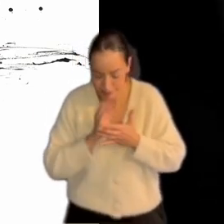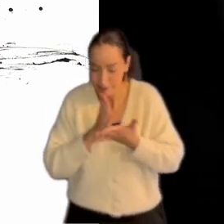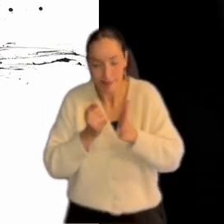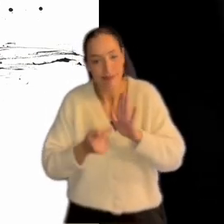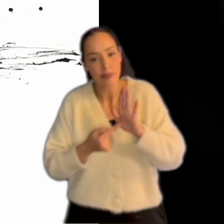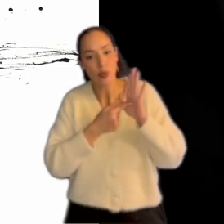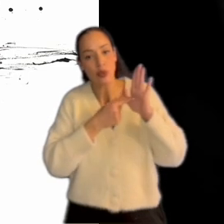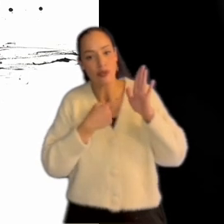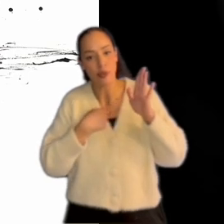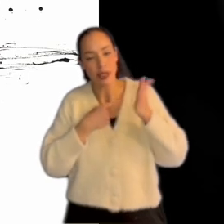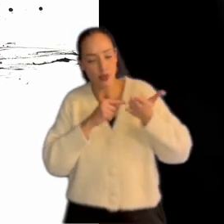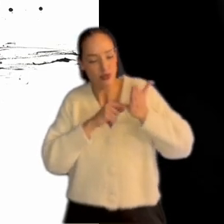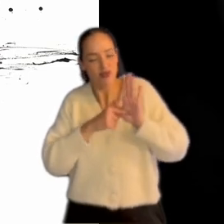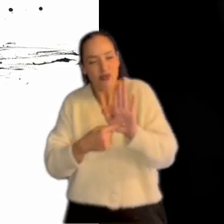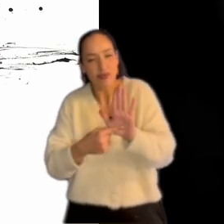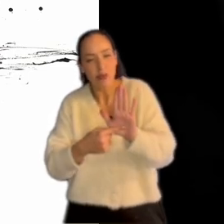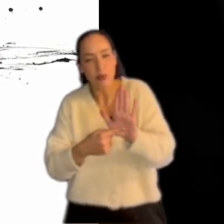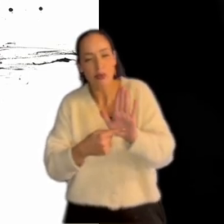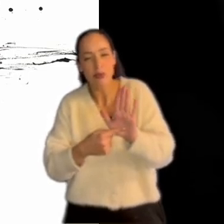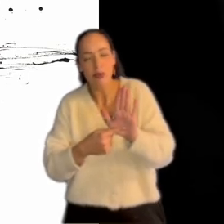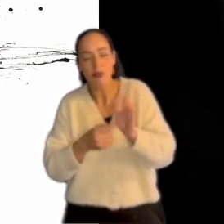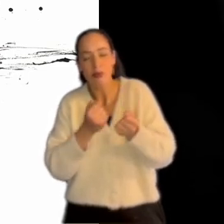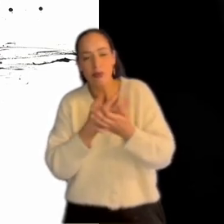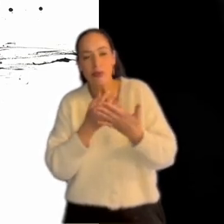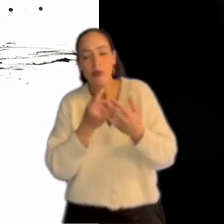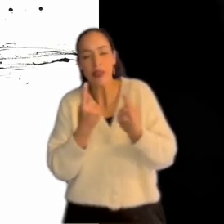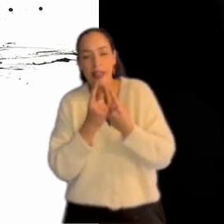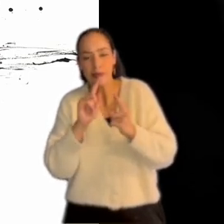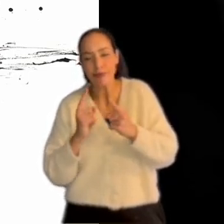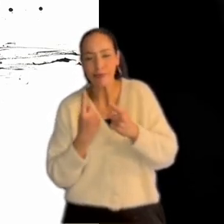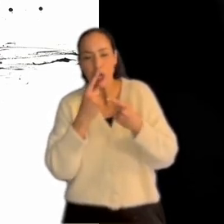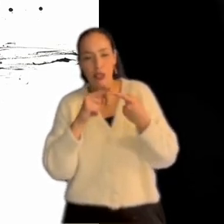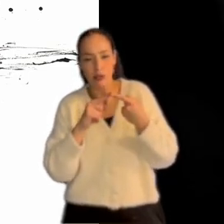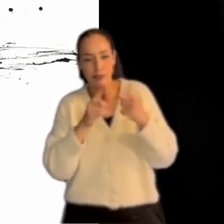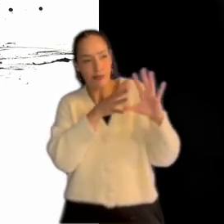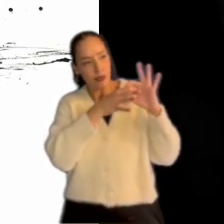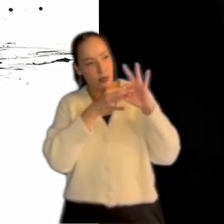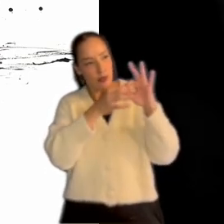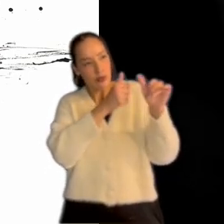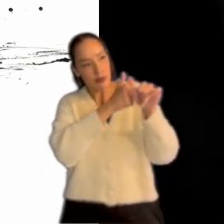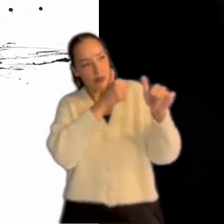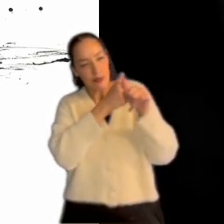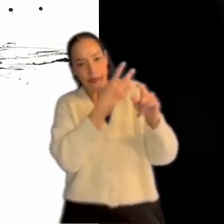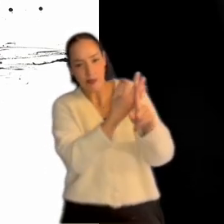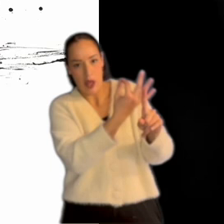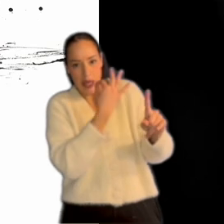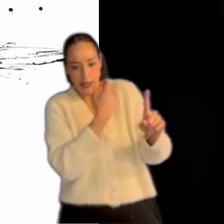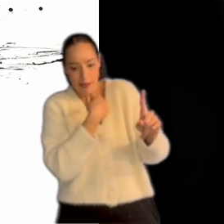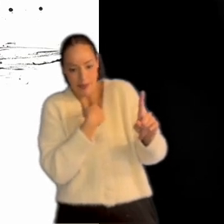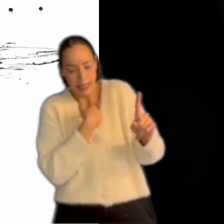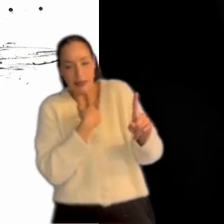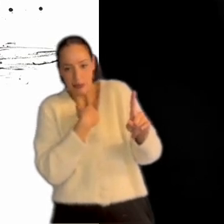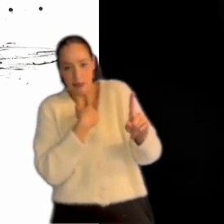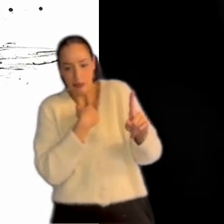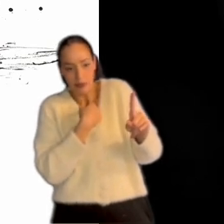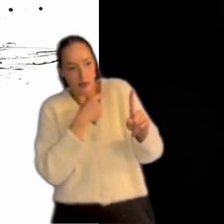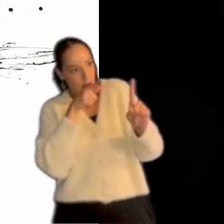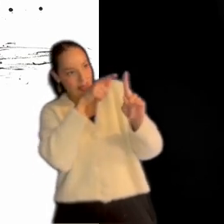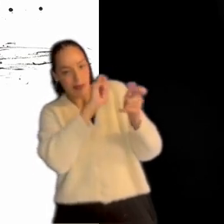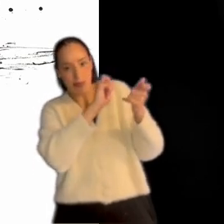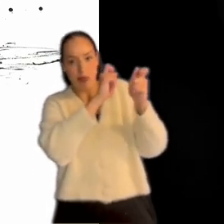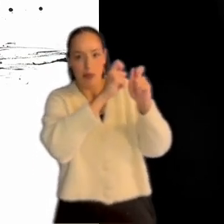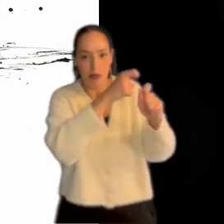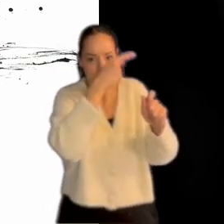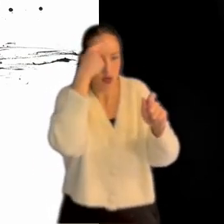here. Firstly, I noticed that when organisations approach me with a request to become trauma-informed, more often than not, they're